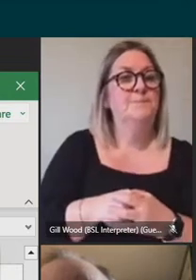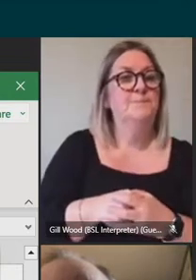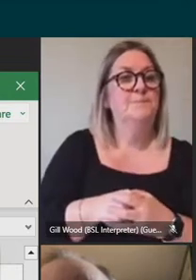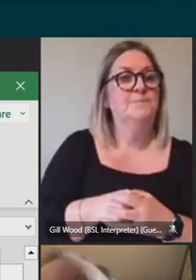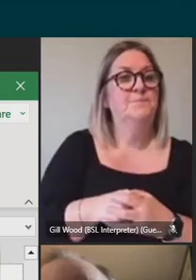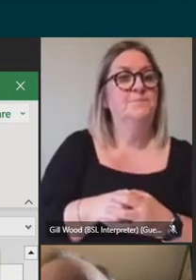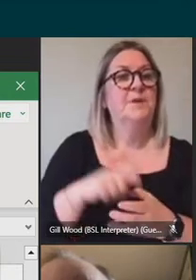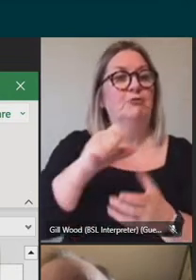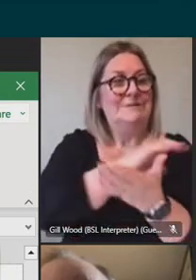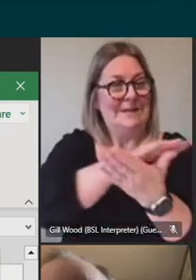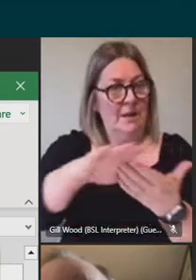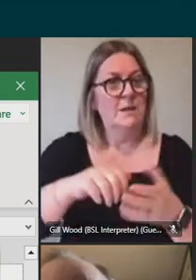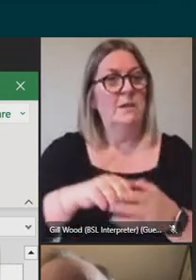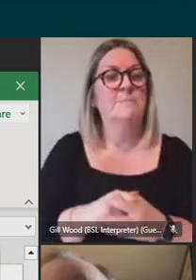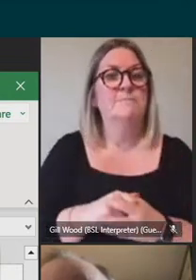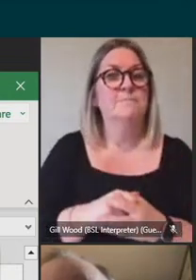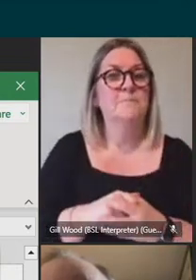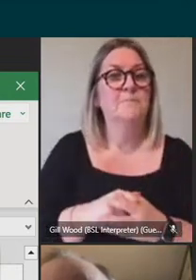Councillor Hill.